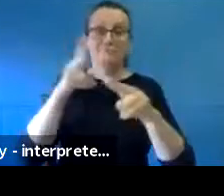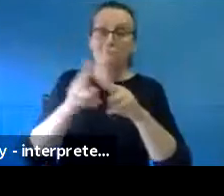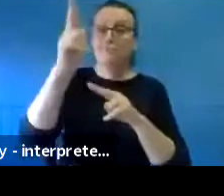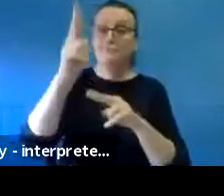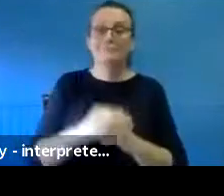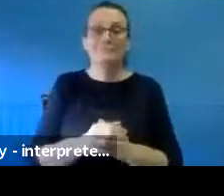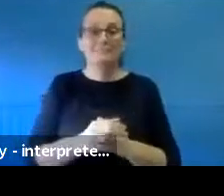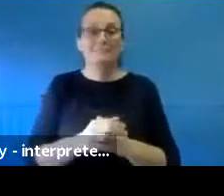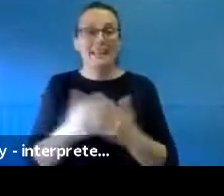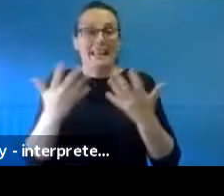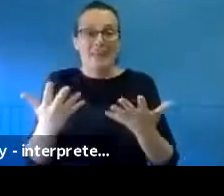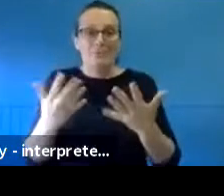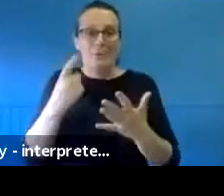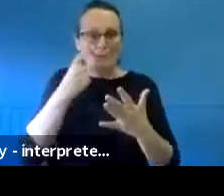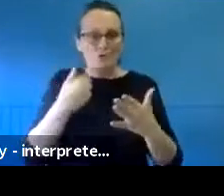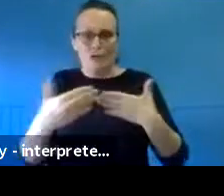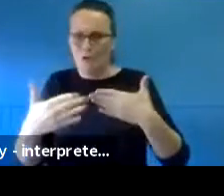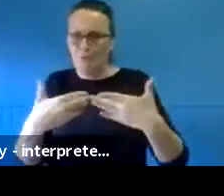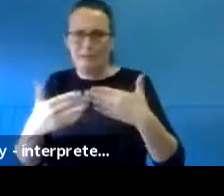the restrictions and